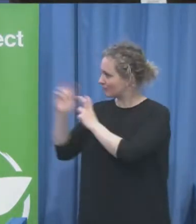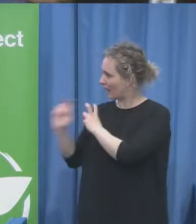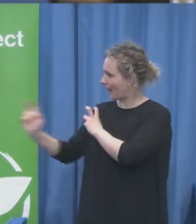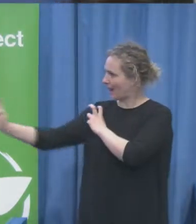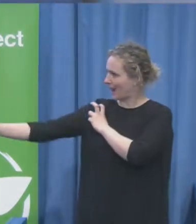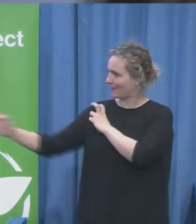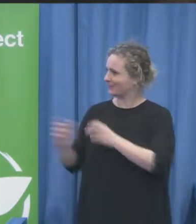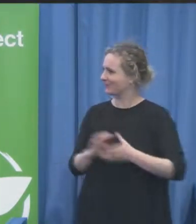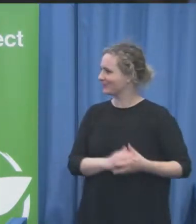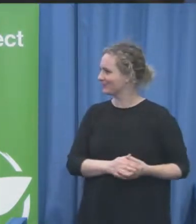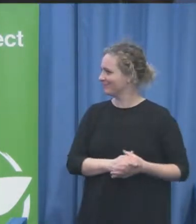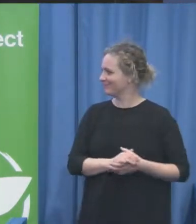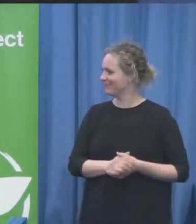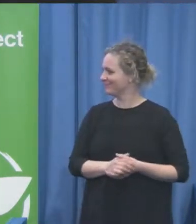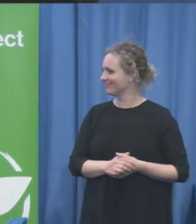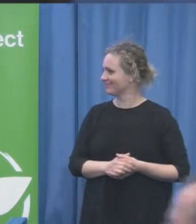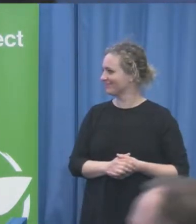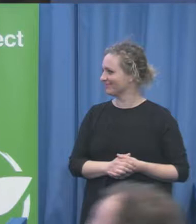Here we all are.